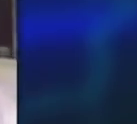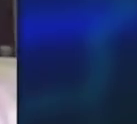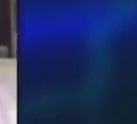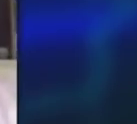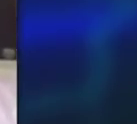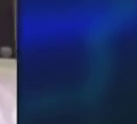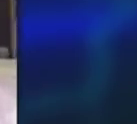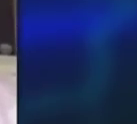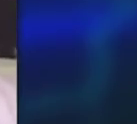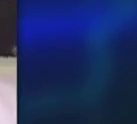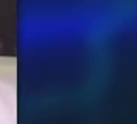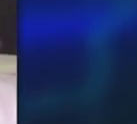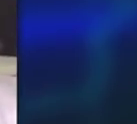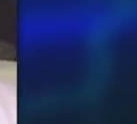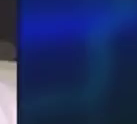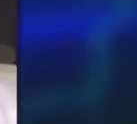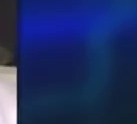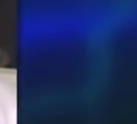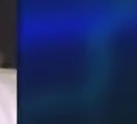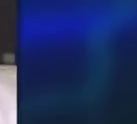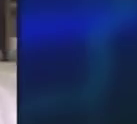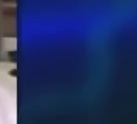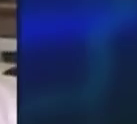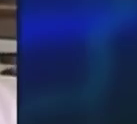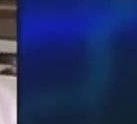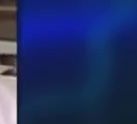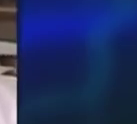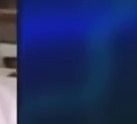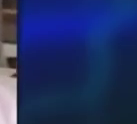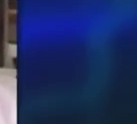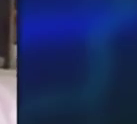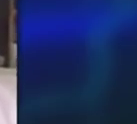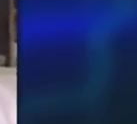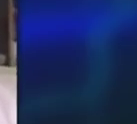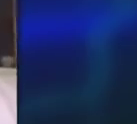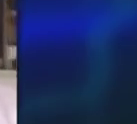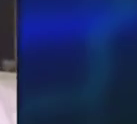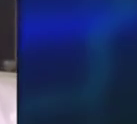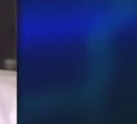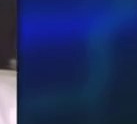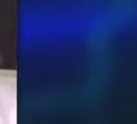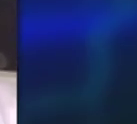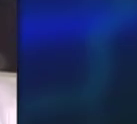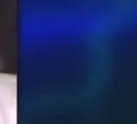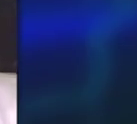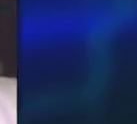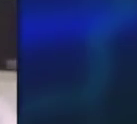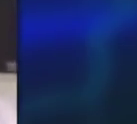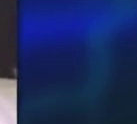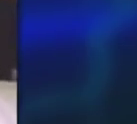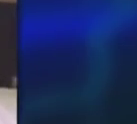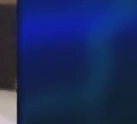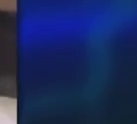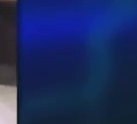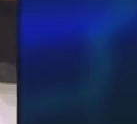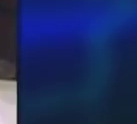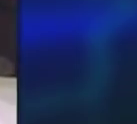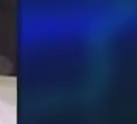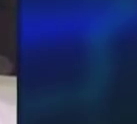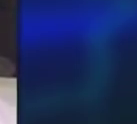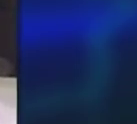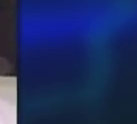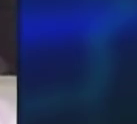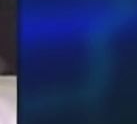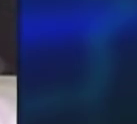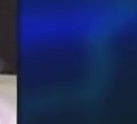Venezuela, and what it's doing to continue to protect the poor in Venezuela, which is a huge issue, obviously, for the